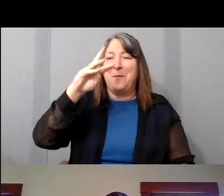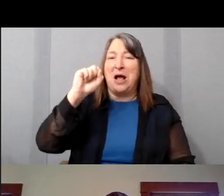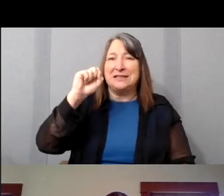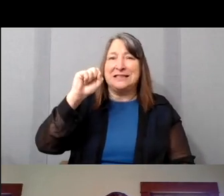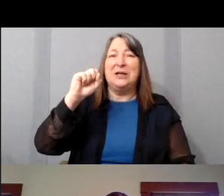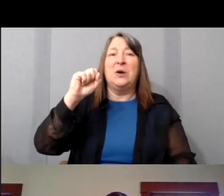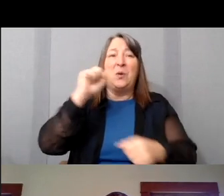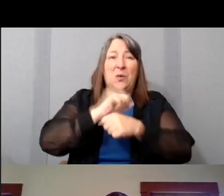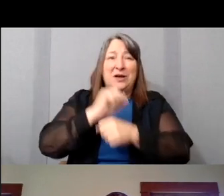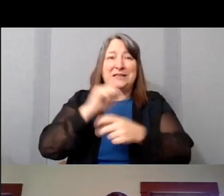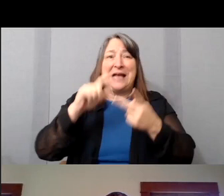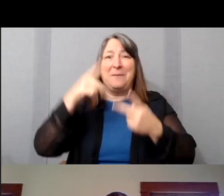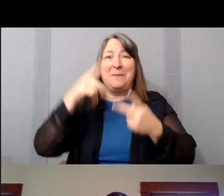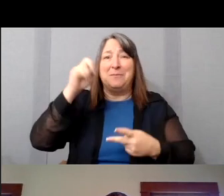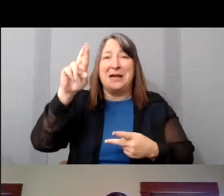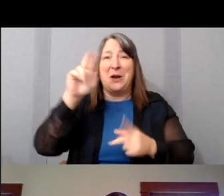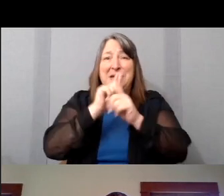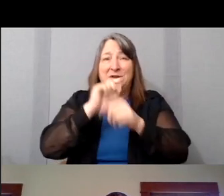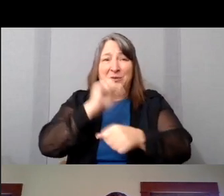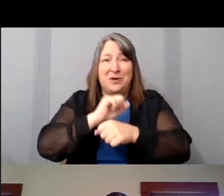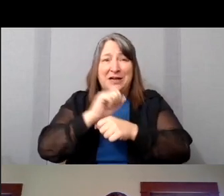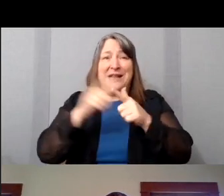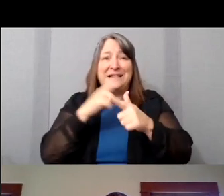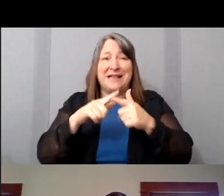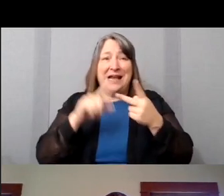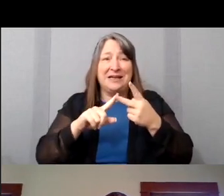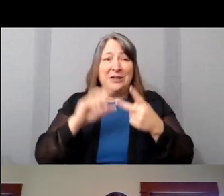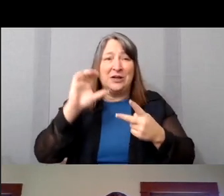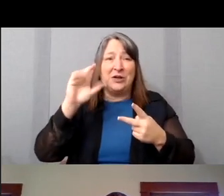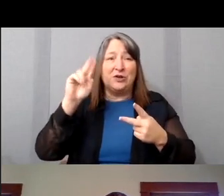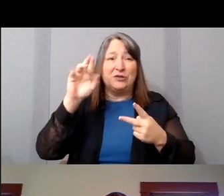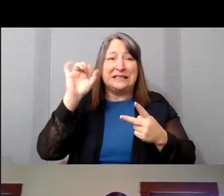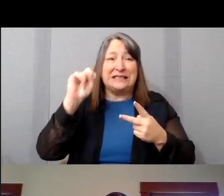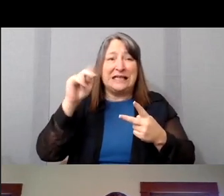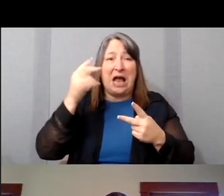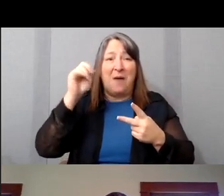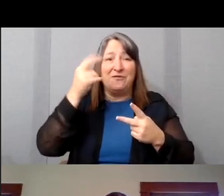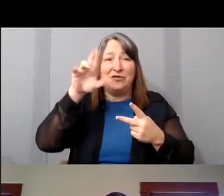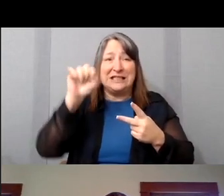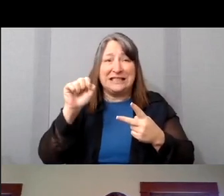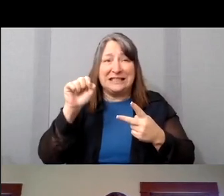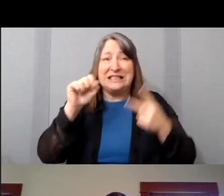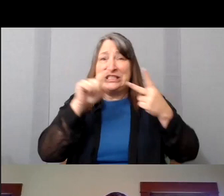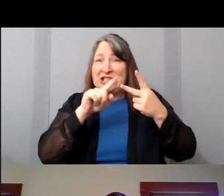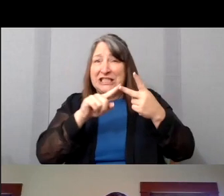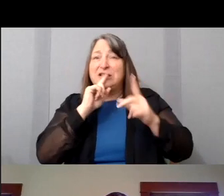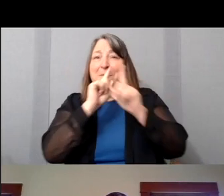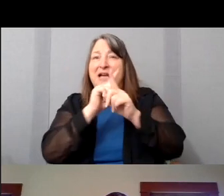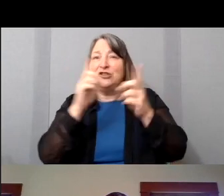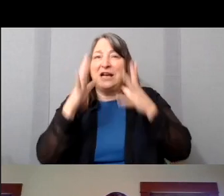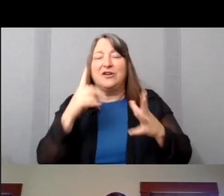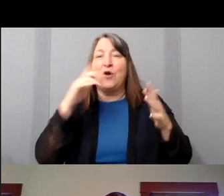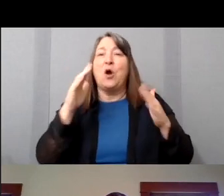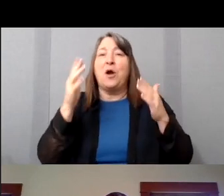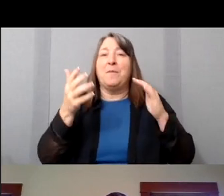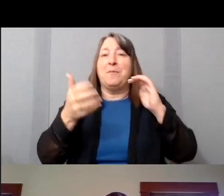Kristen Humphrey. She's the manager of the National Disability Mentoring Coalition and the mentoring director for Partners for Youth with